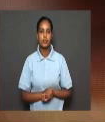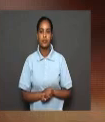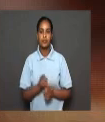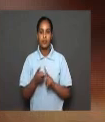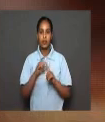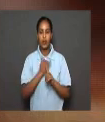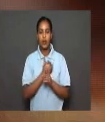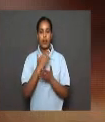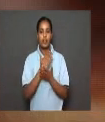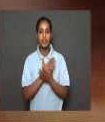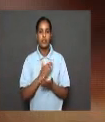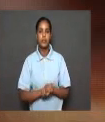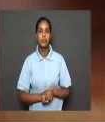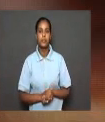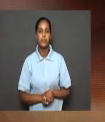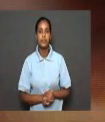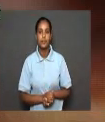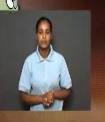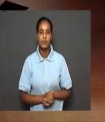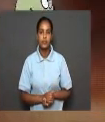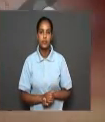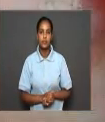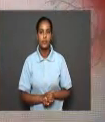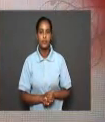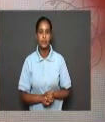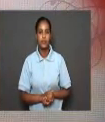Let's get back to our lesson.